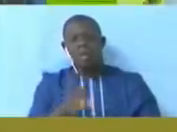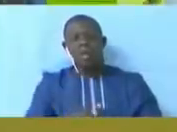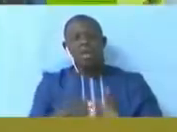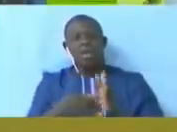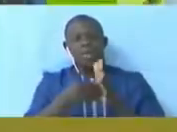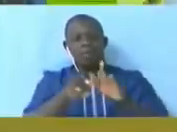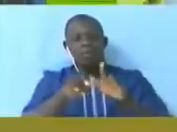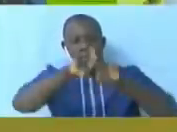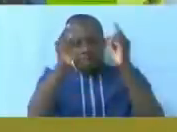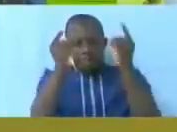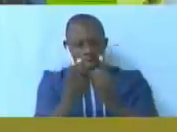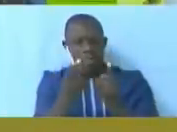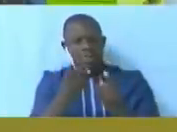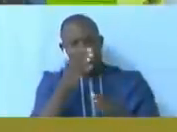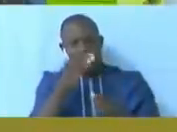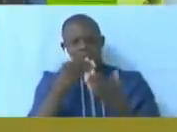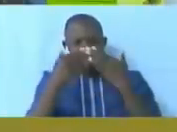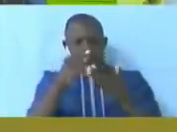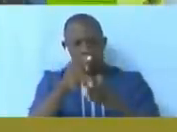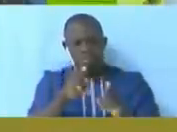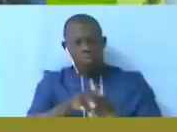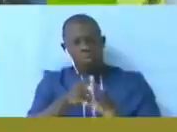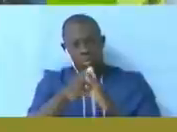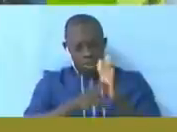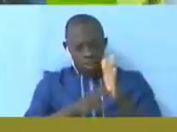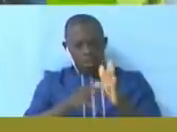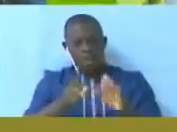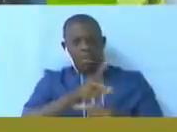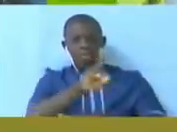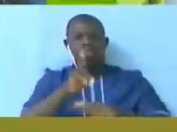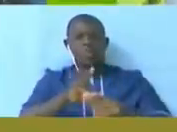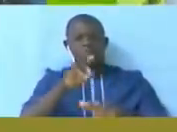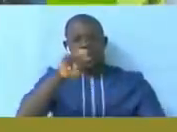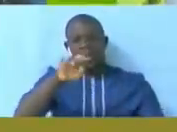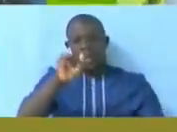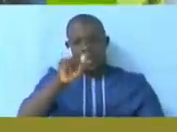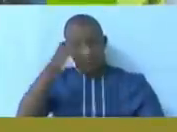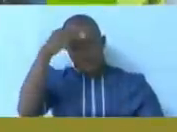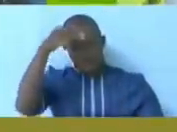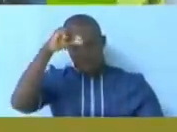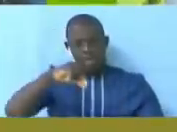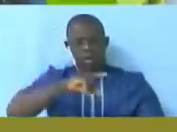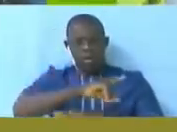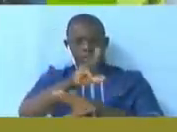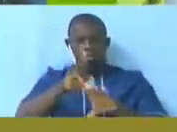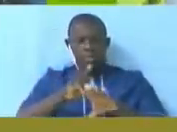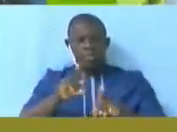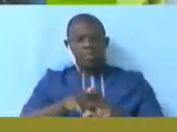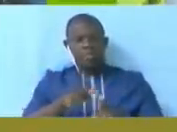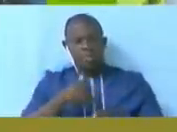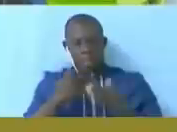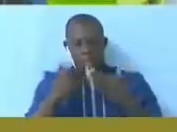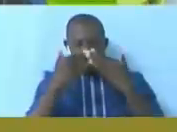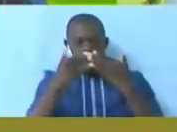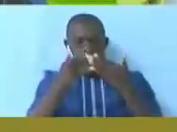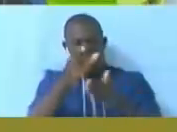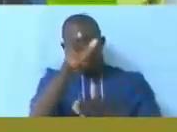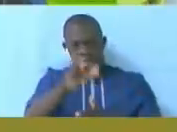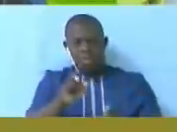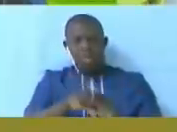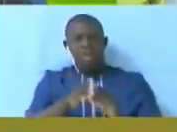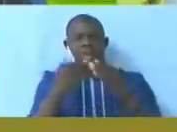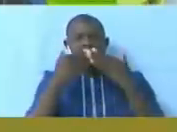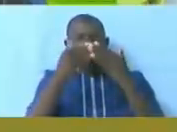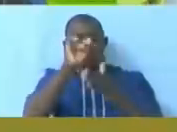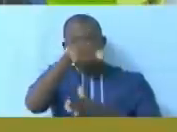Akonye director general ko ngi kala mutande nyinda ko iko isulati la direct NIA la kordabar. I told her. Nkae ko. Tell your boss you